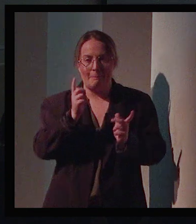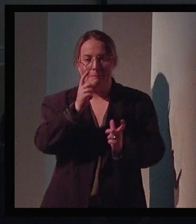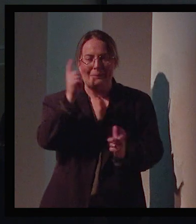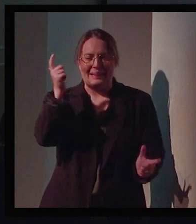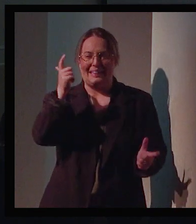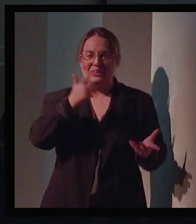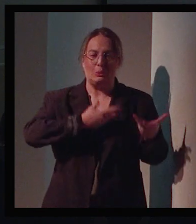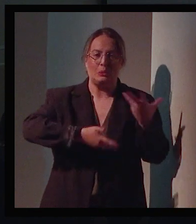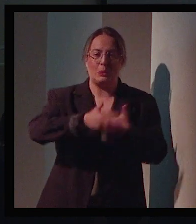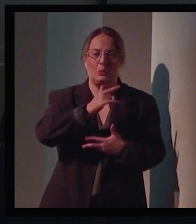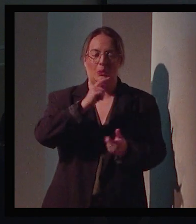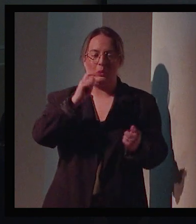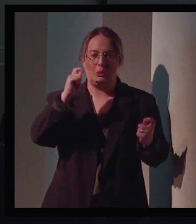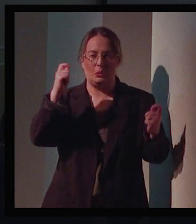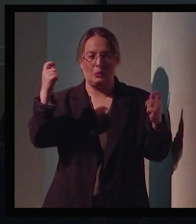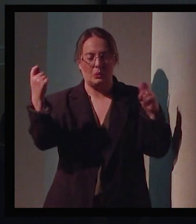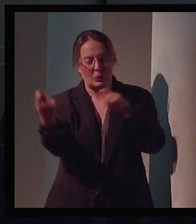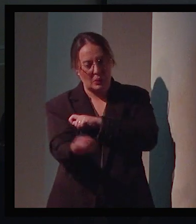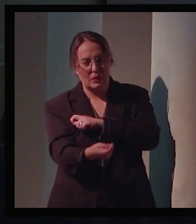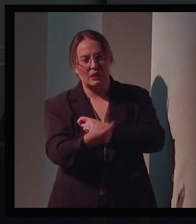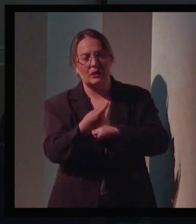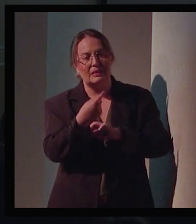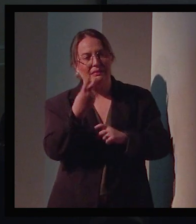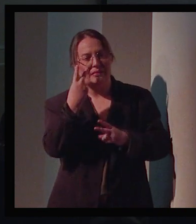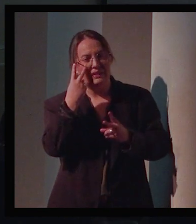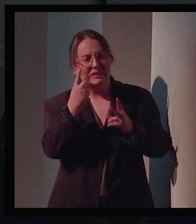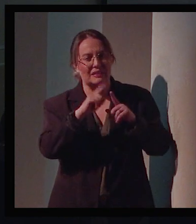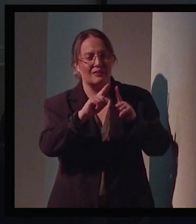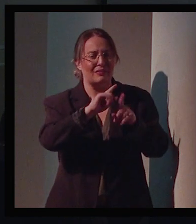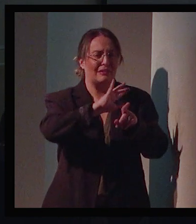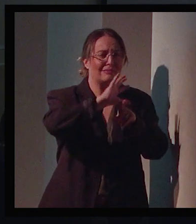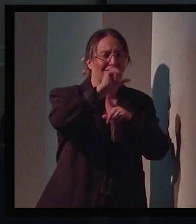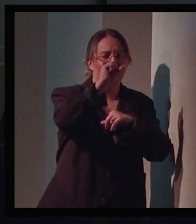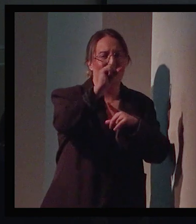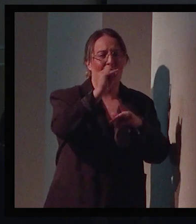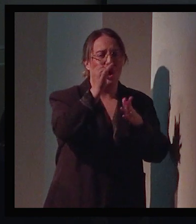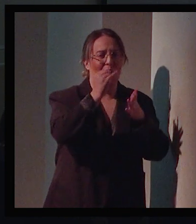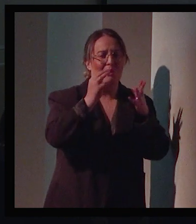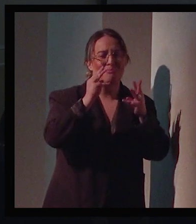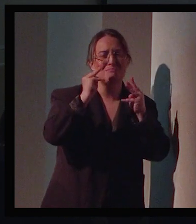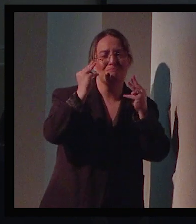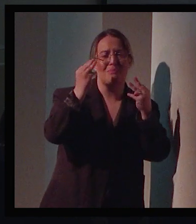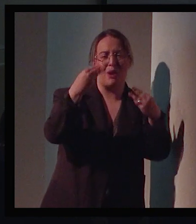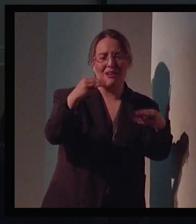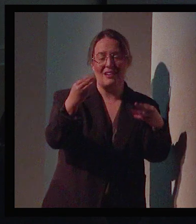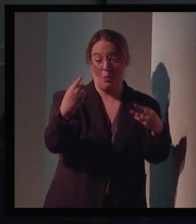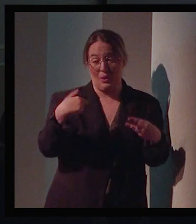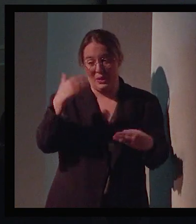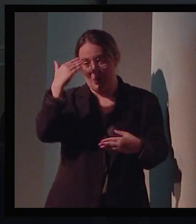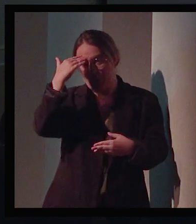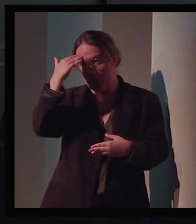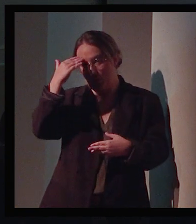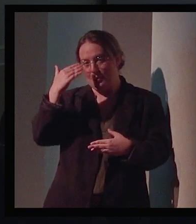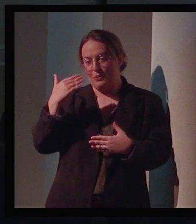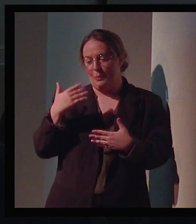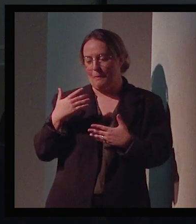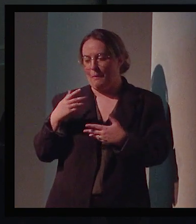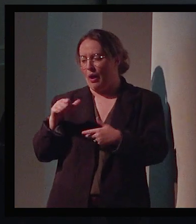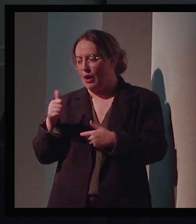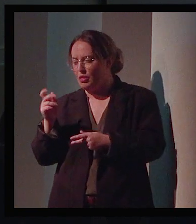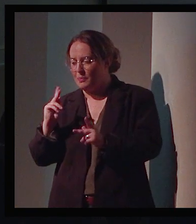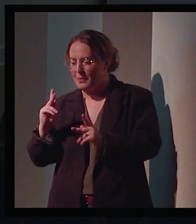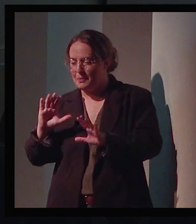other things, witnessed the emergence and rise of the art market as we know it, fueled by middle and upper